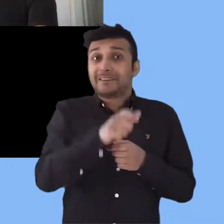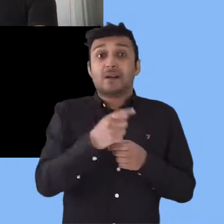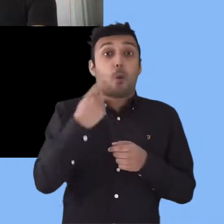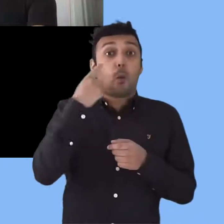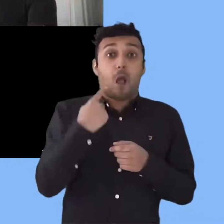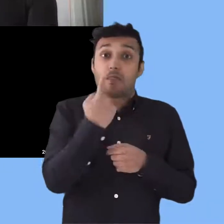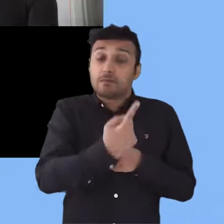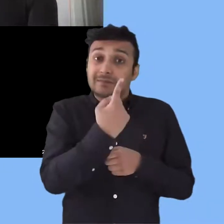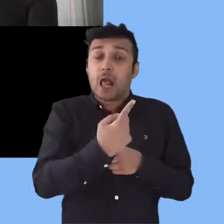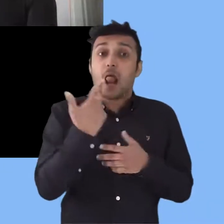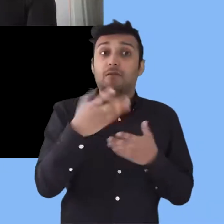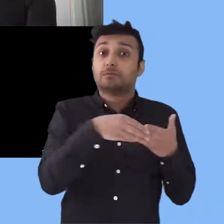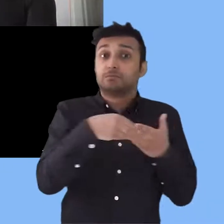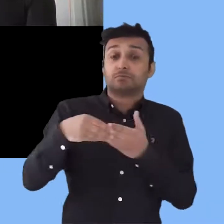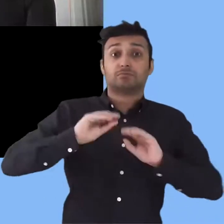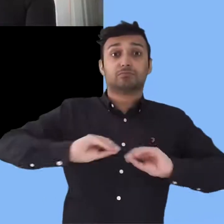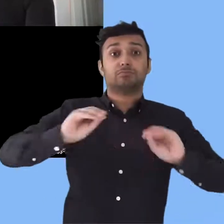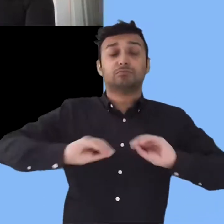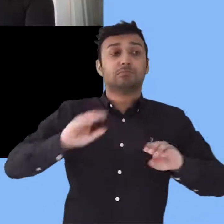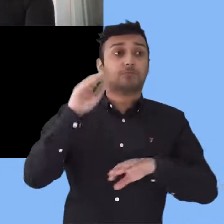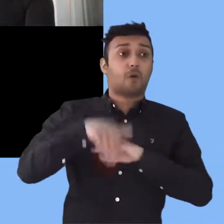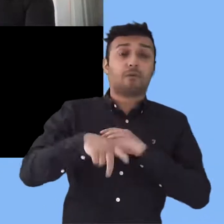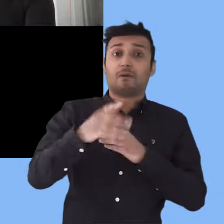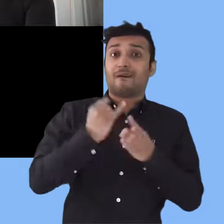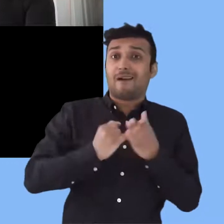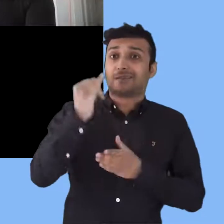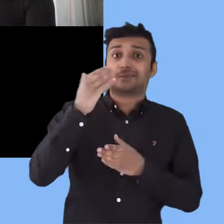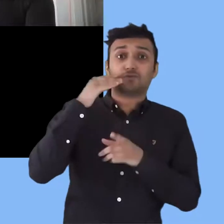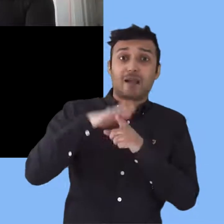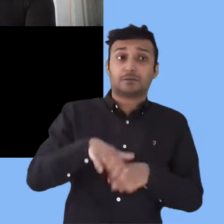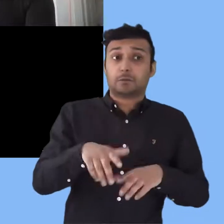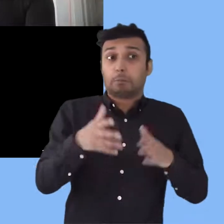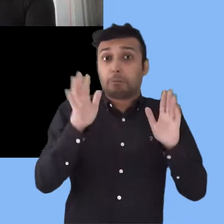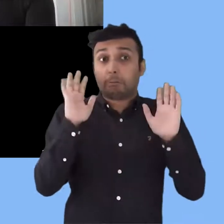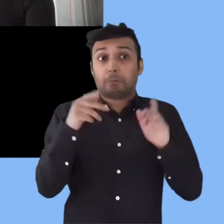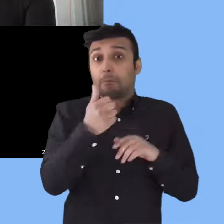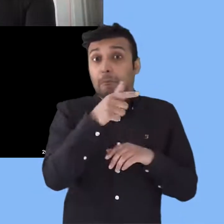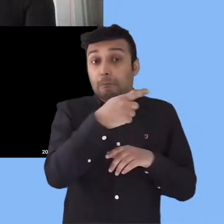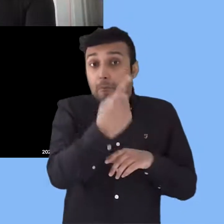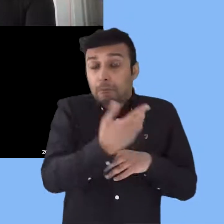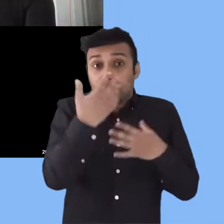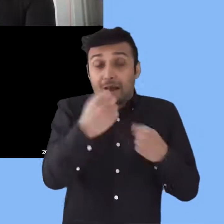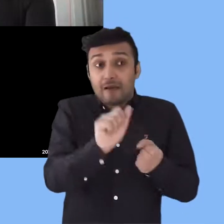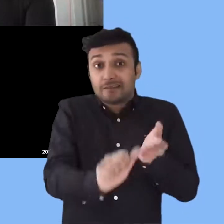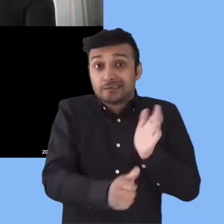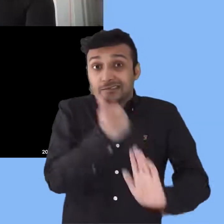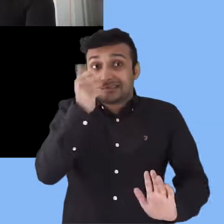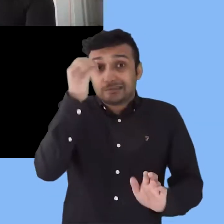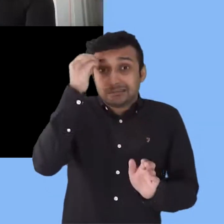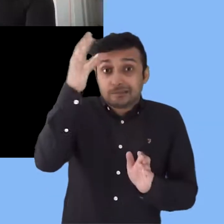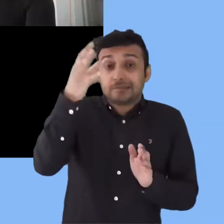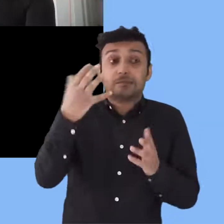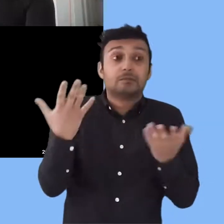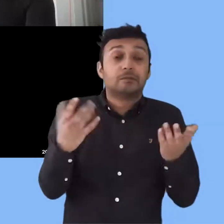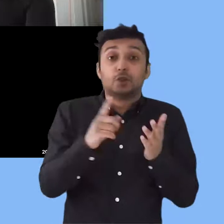anti-racist white practitioners who have decades of knowledge and practice. I'm thinking of Gina Houston